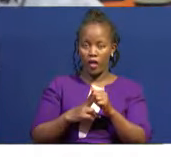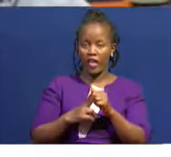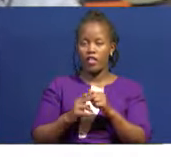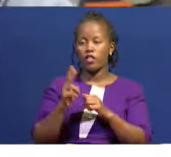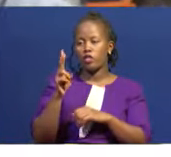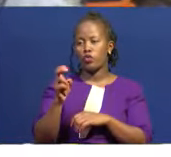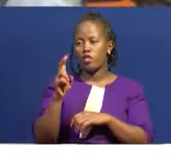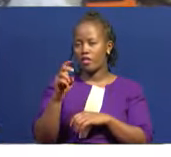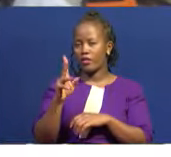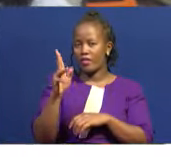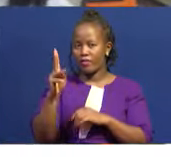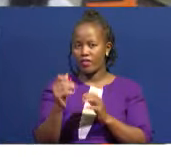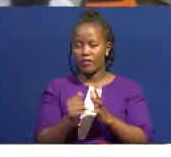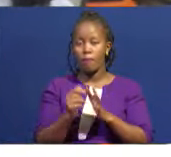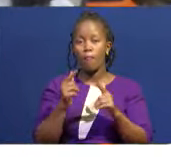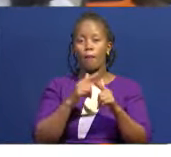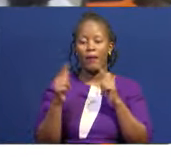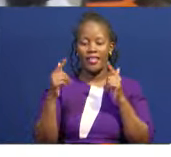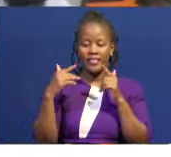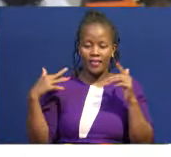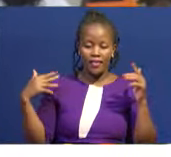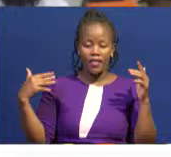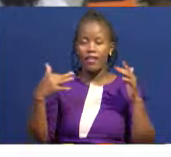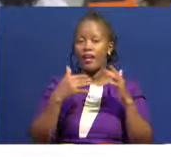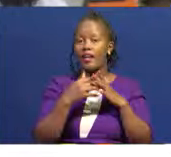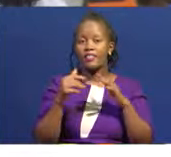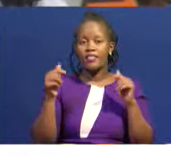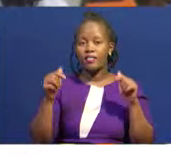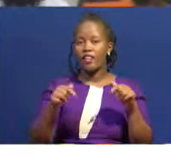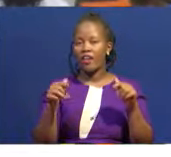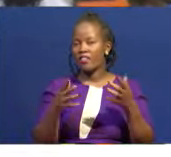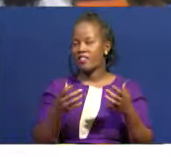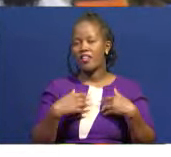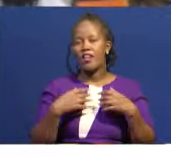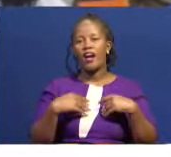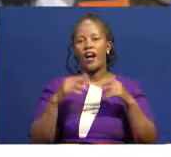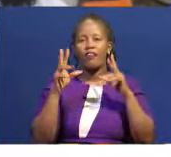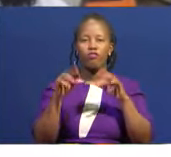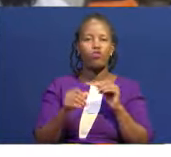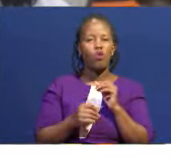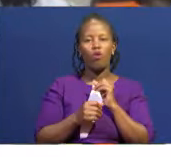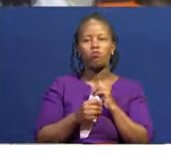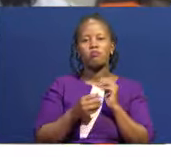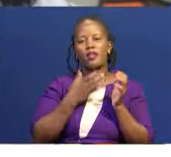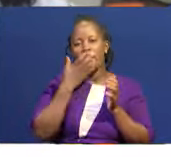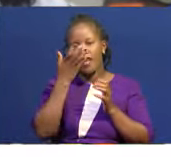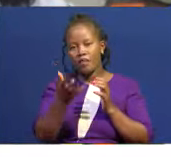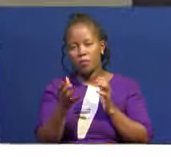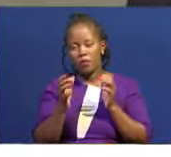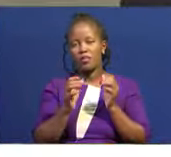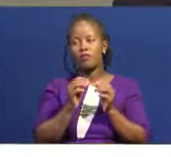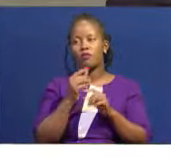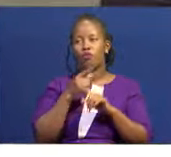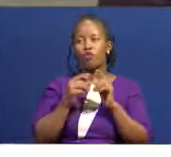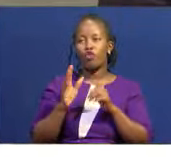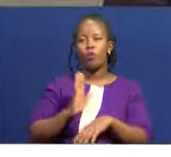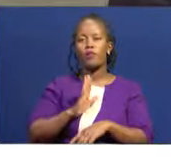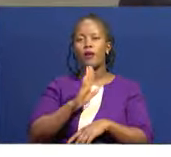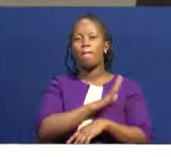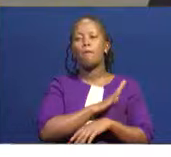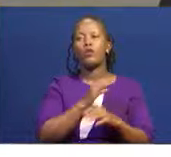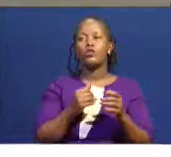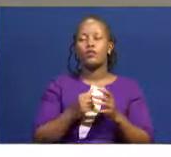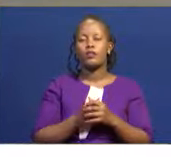2024, and unfortunately up to date there has been no response to the board regarding this. We are appealing